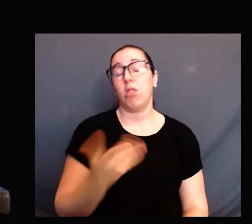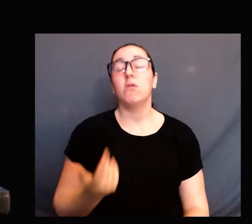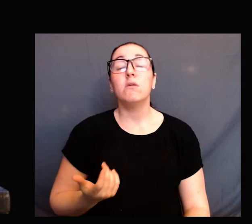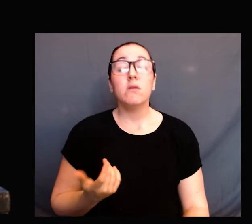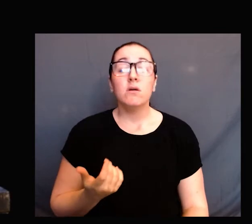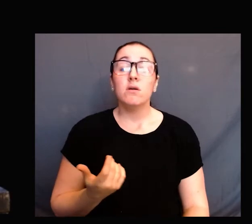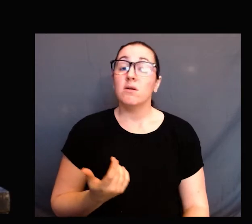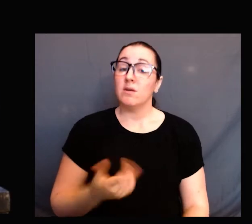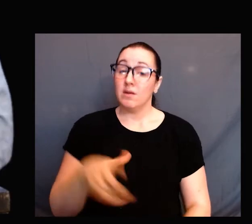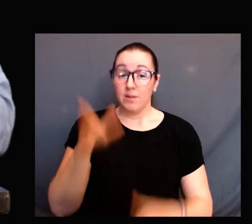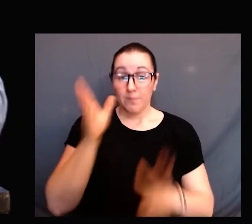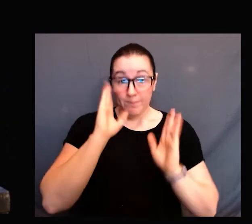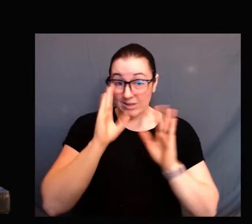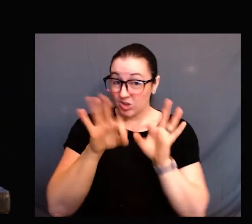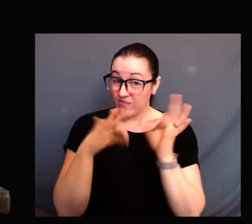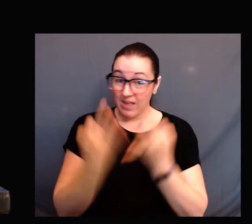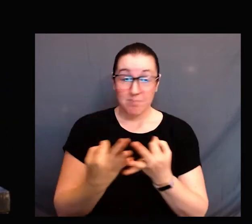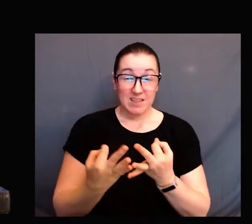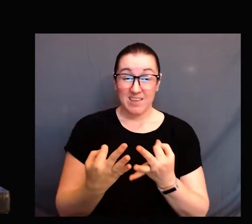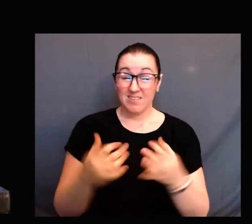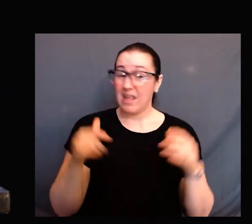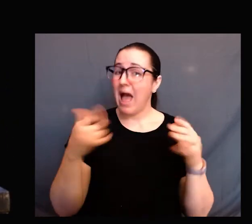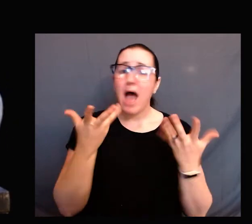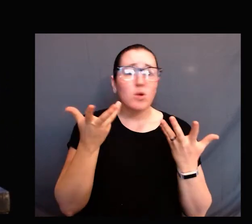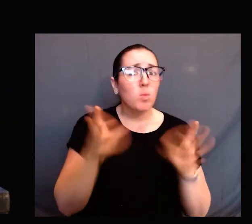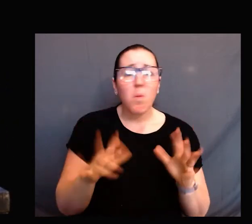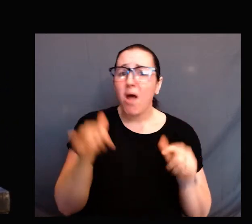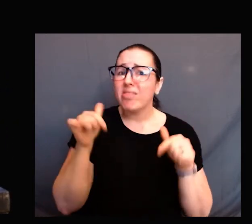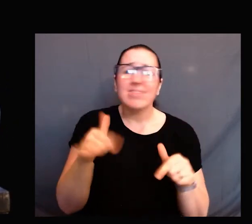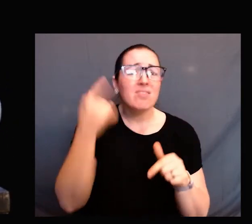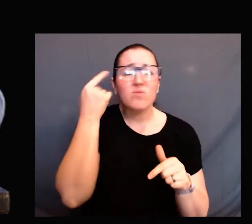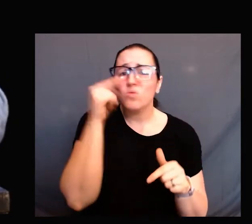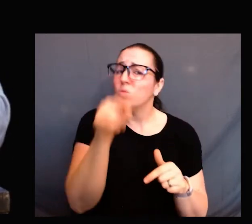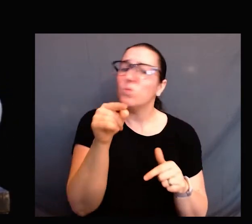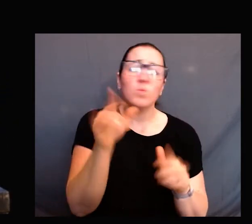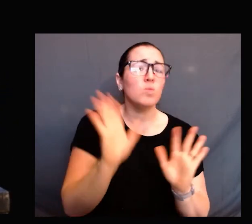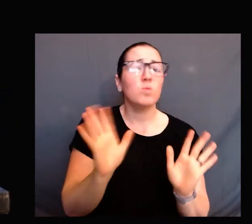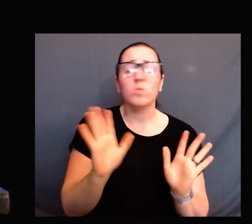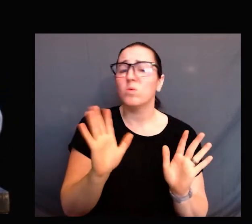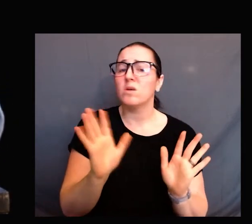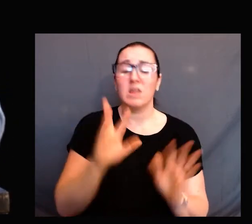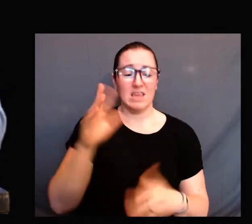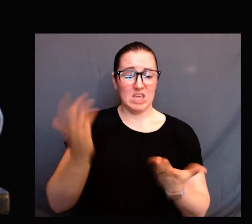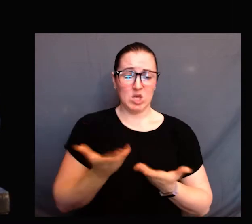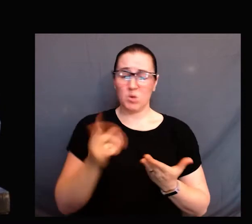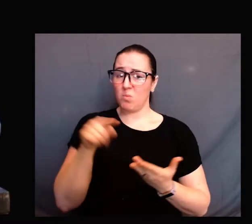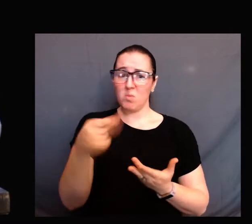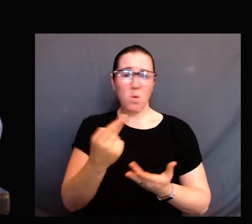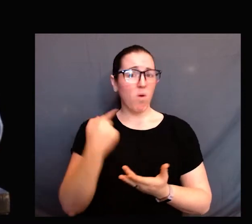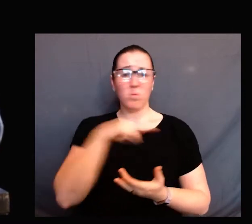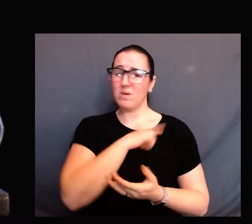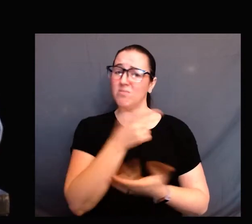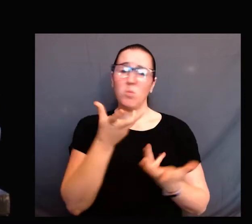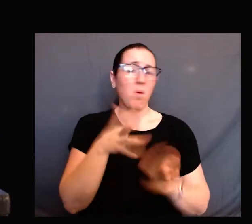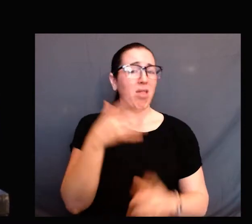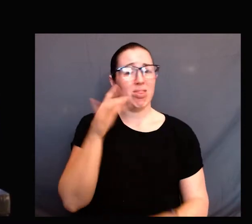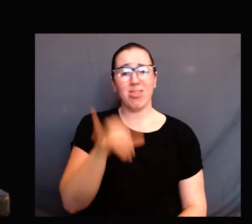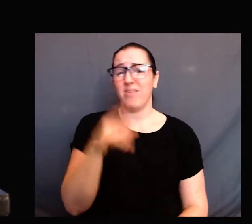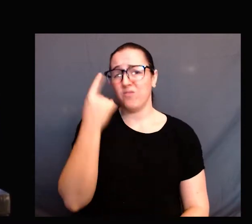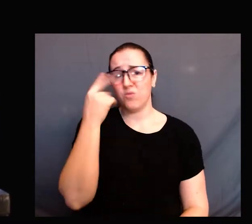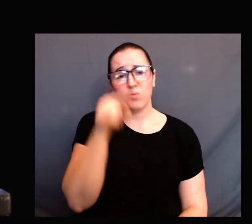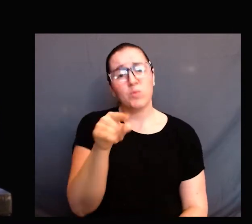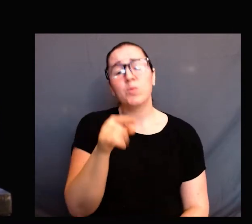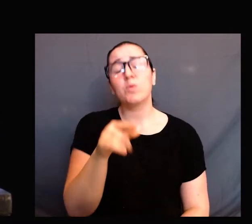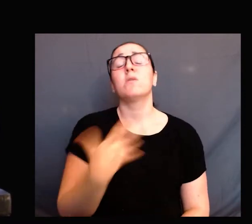to me, family. This is not what I want for you. This is not what we at Pure Heart want for